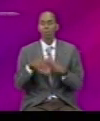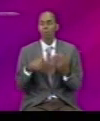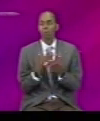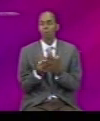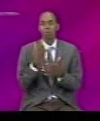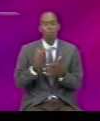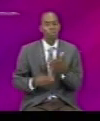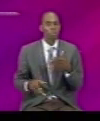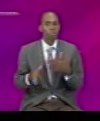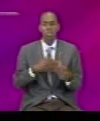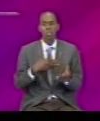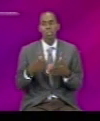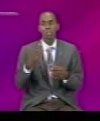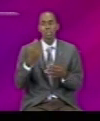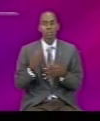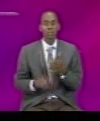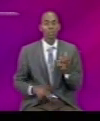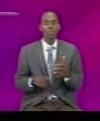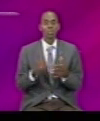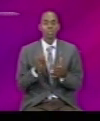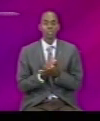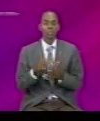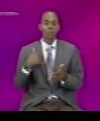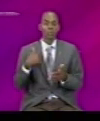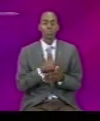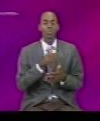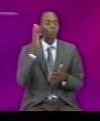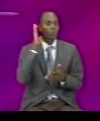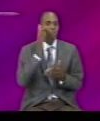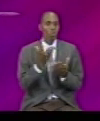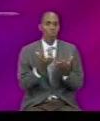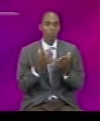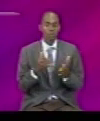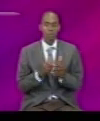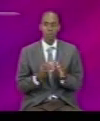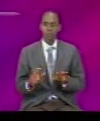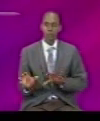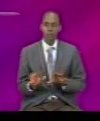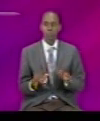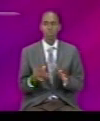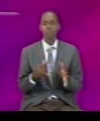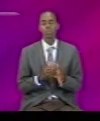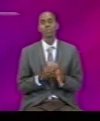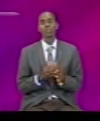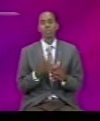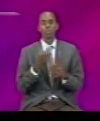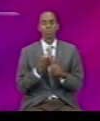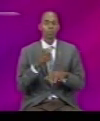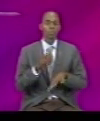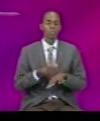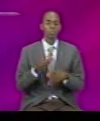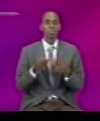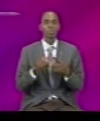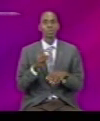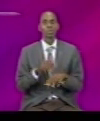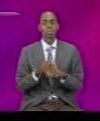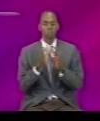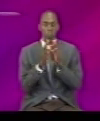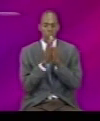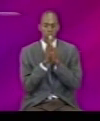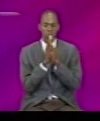be, that we will desire it, we will do it, we will carry it out from time to time. Let's